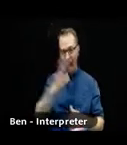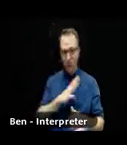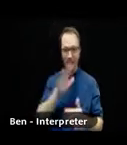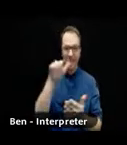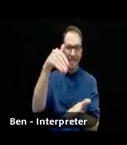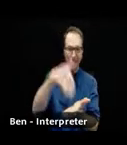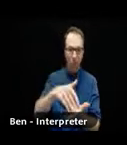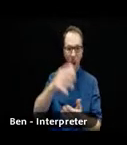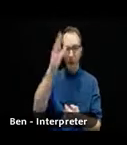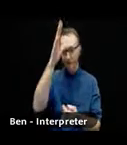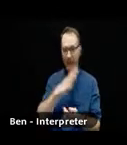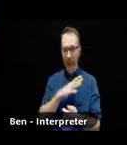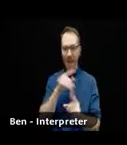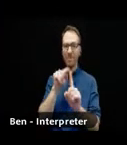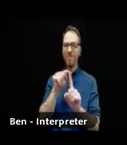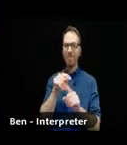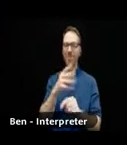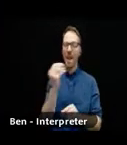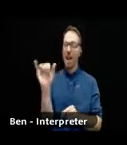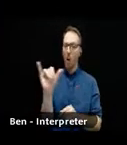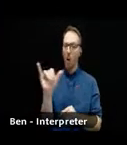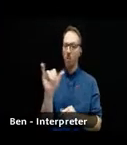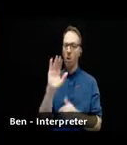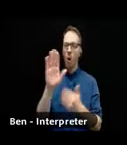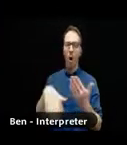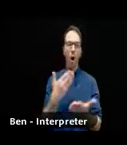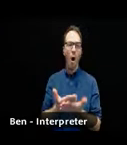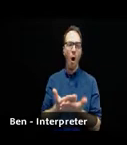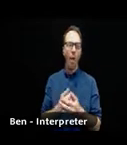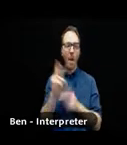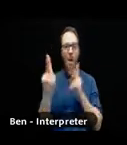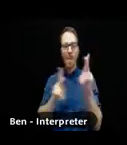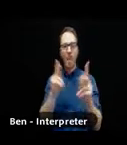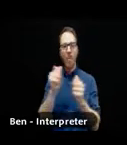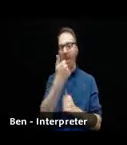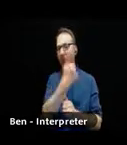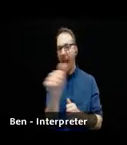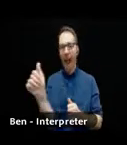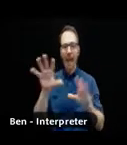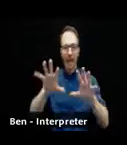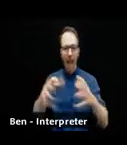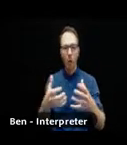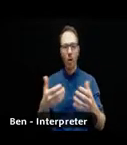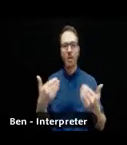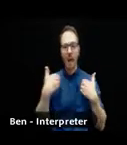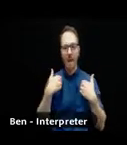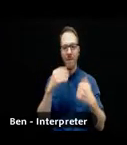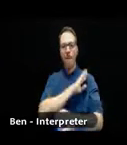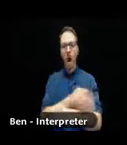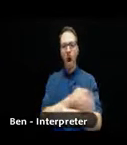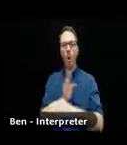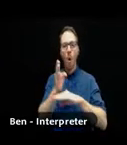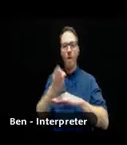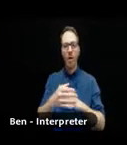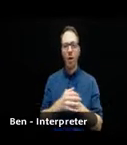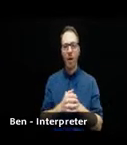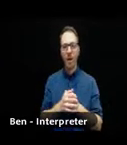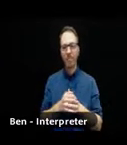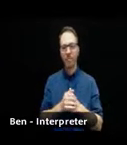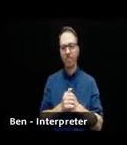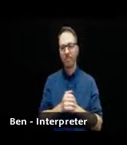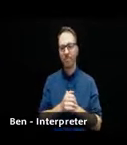men, and likewise, like all people of any category that have power over, right?